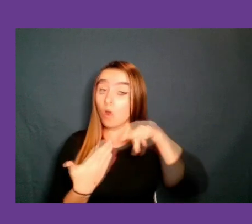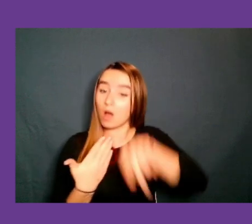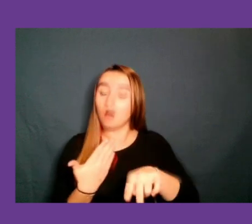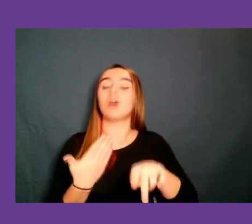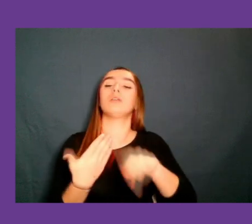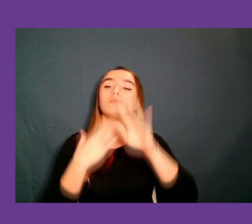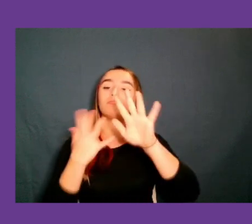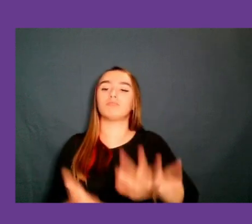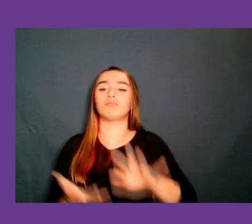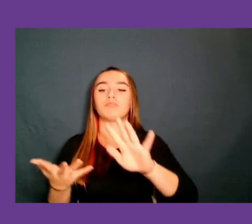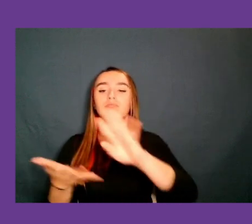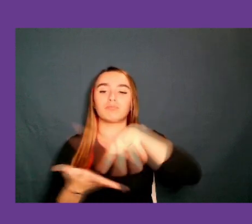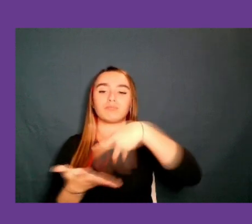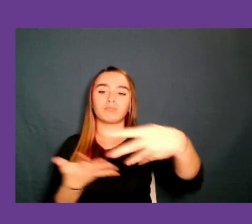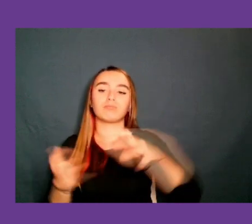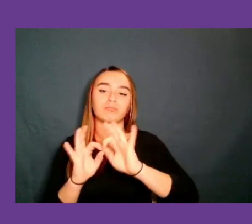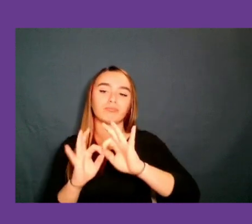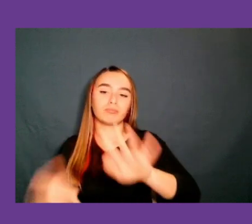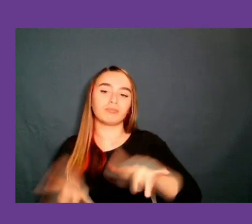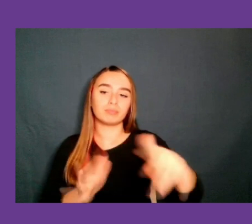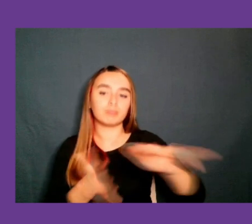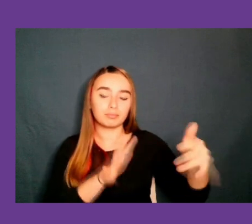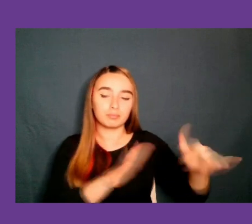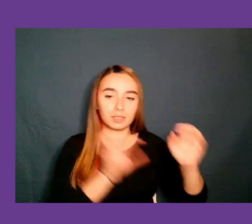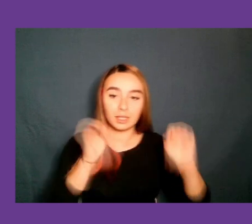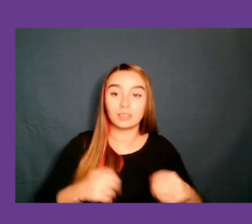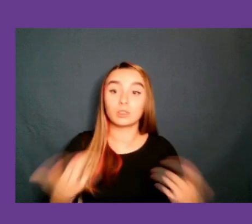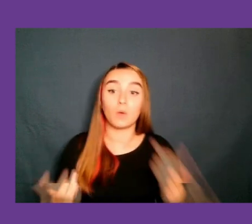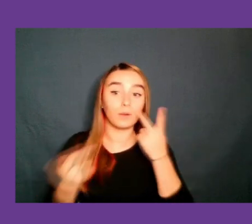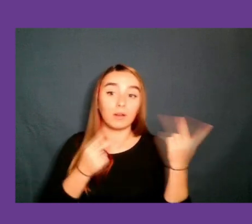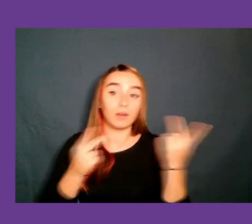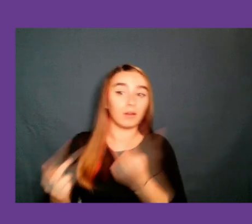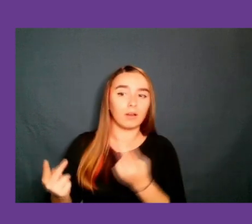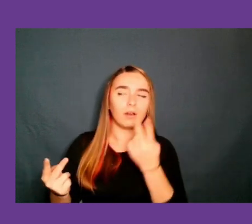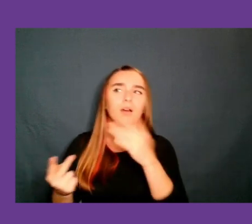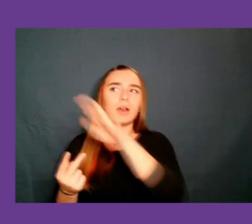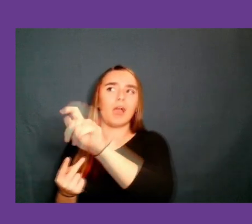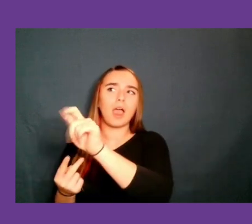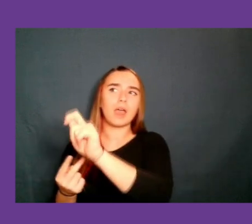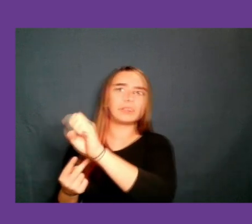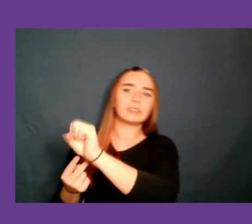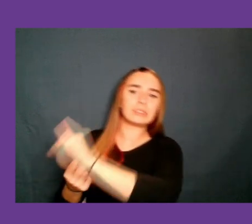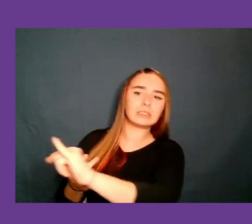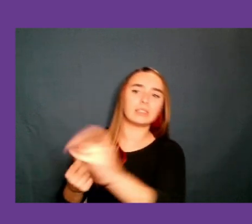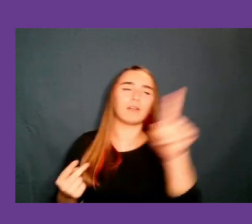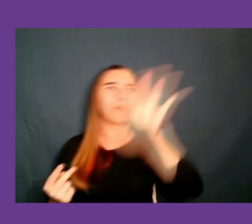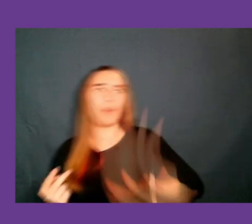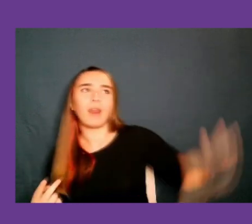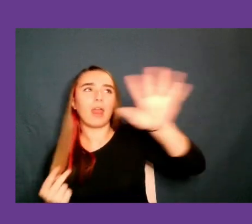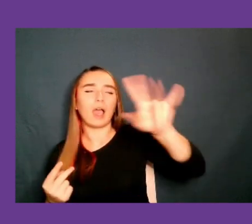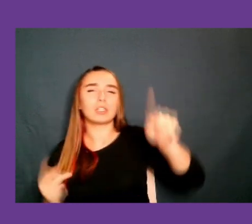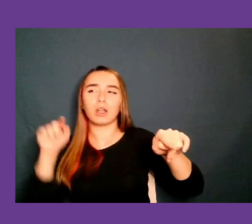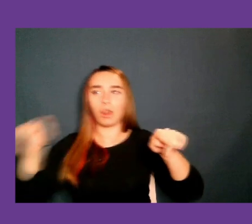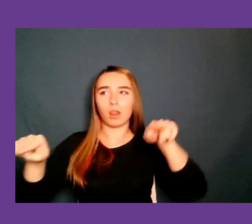here we see the difference between how the business models in the ETSI universe and the national standardization bodies under CEN-CENELEC